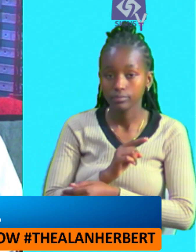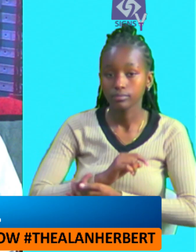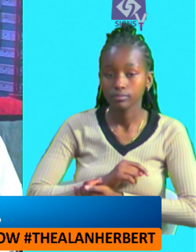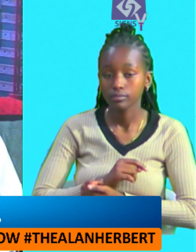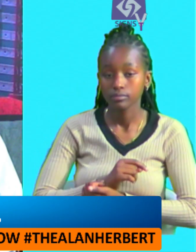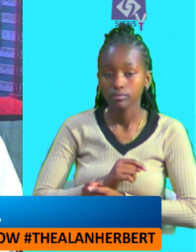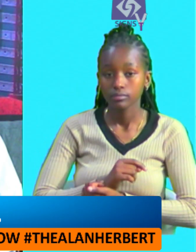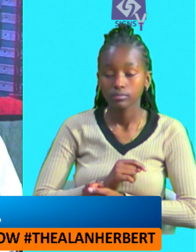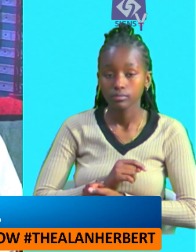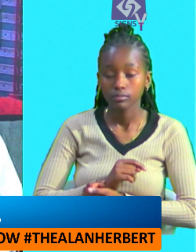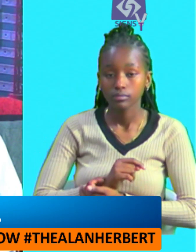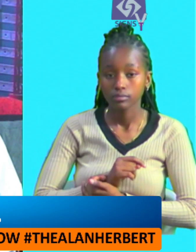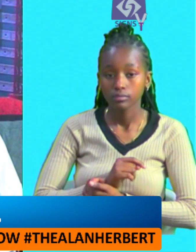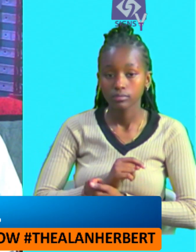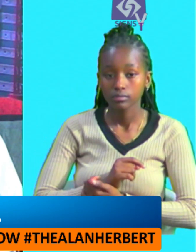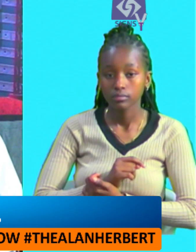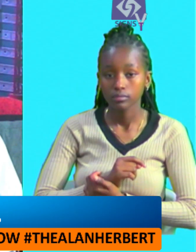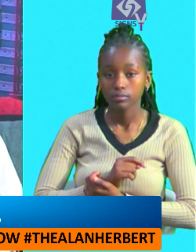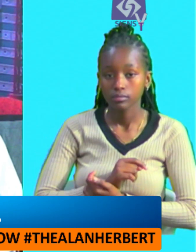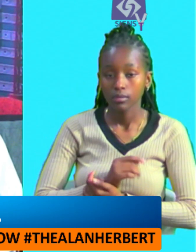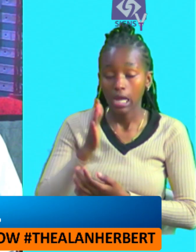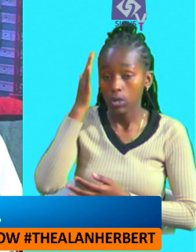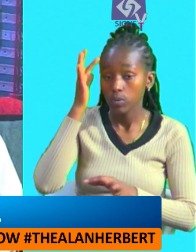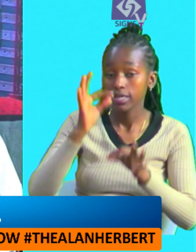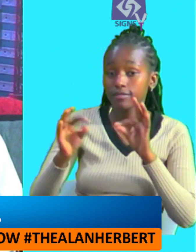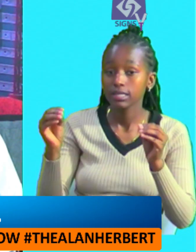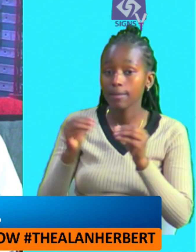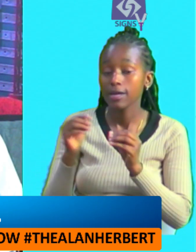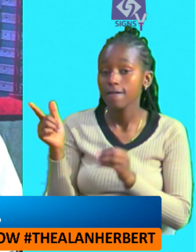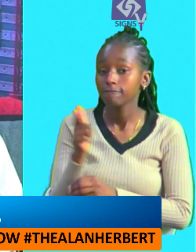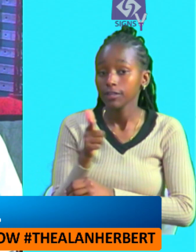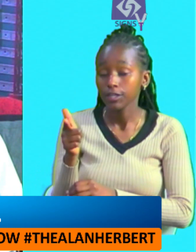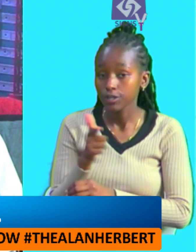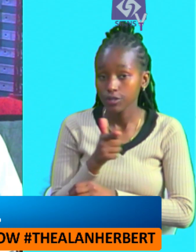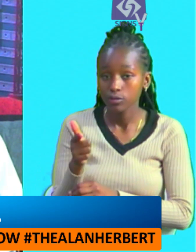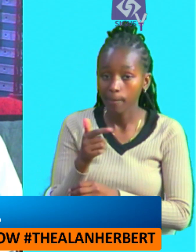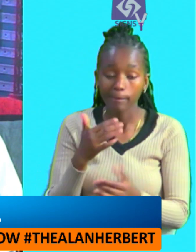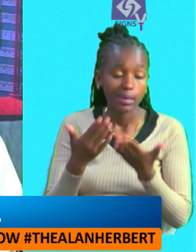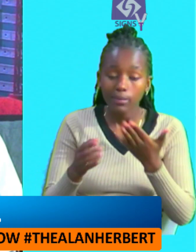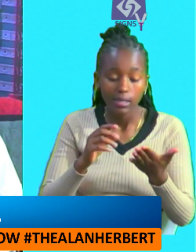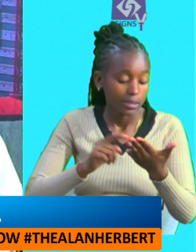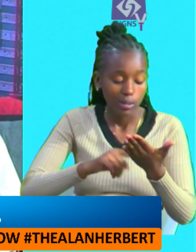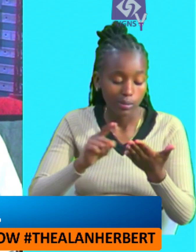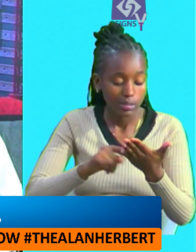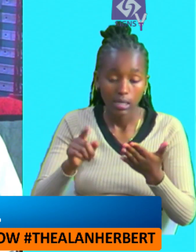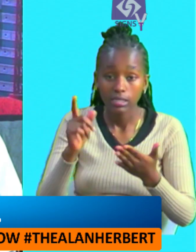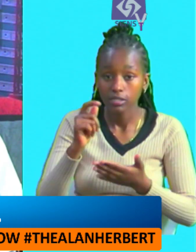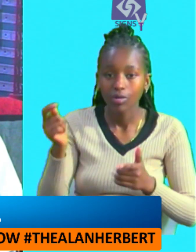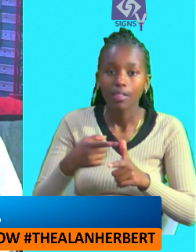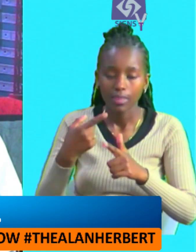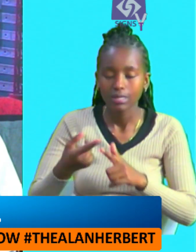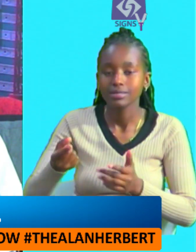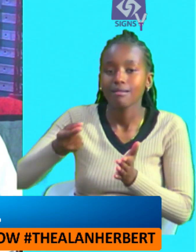And I listen to a raft of content, but those are my go-to. I have subscribed to them, like